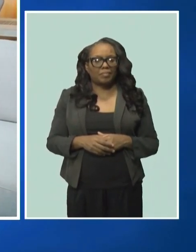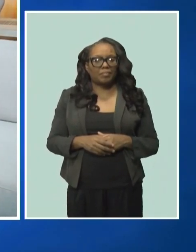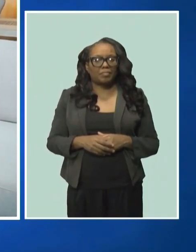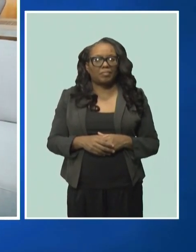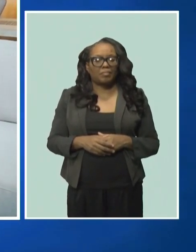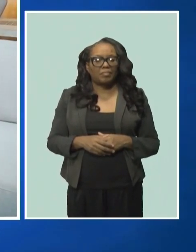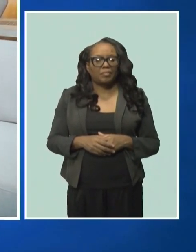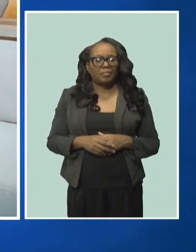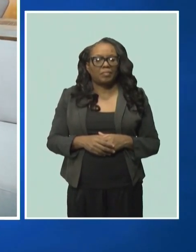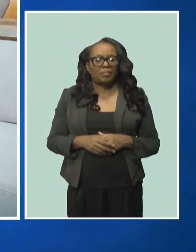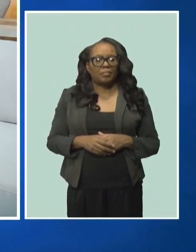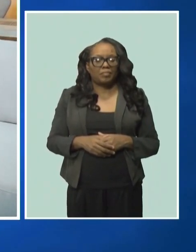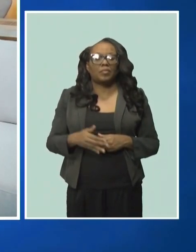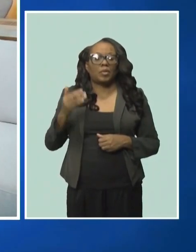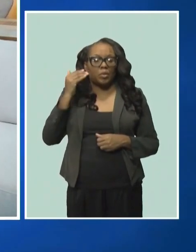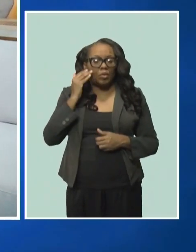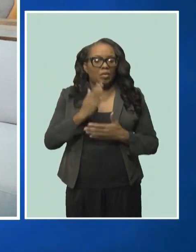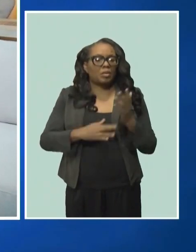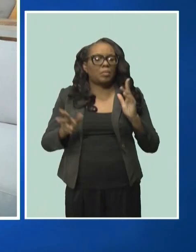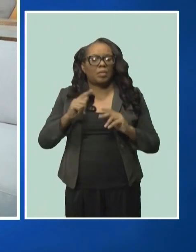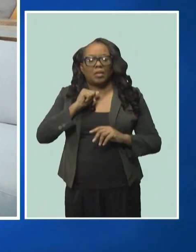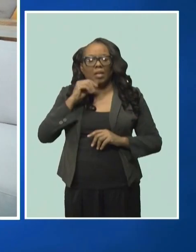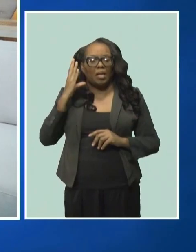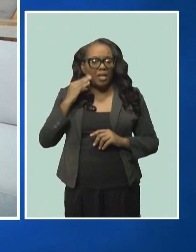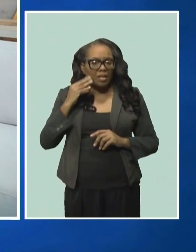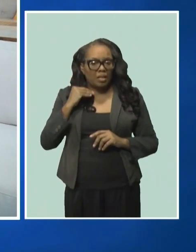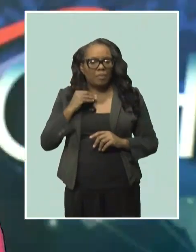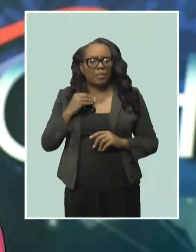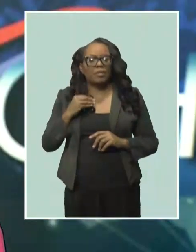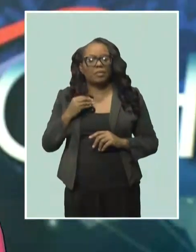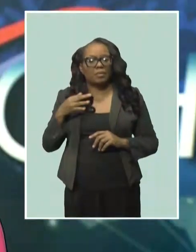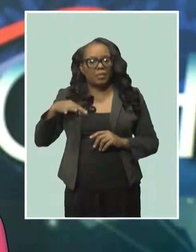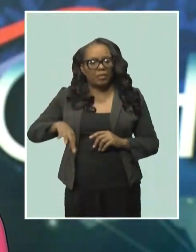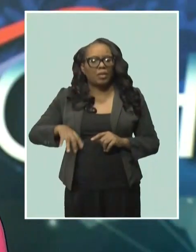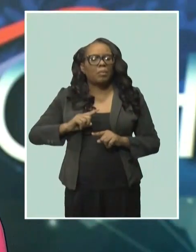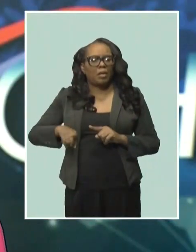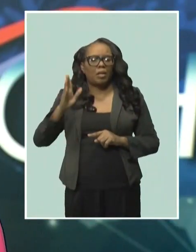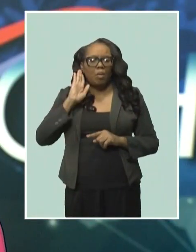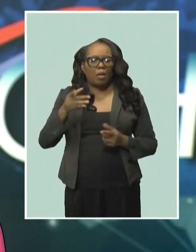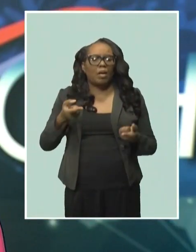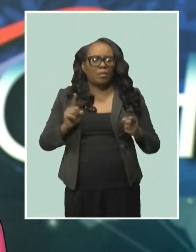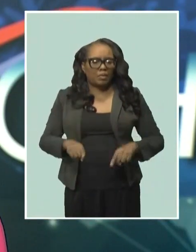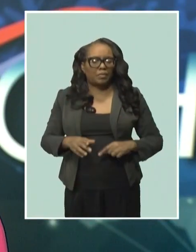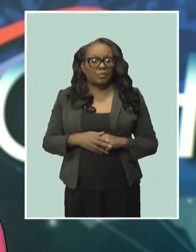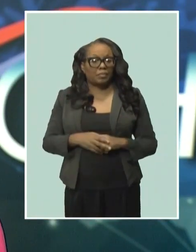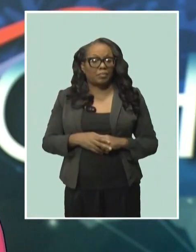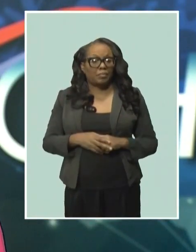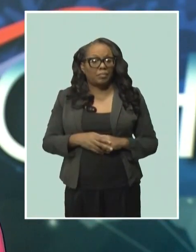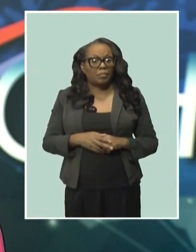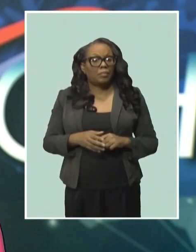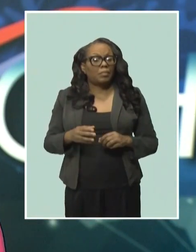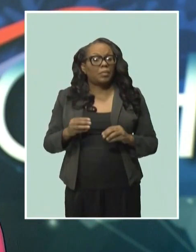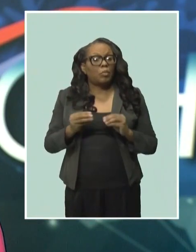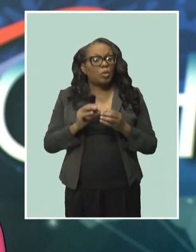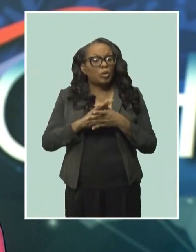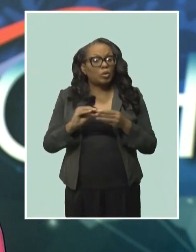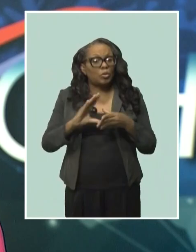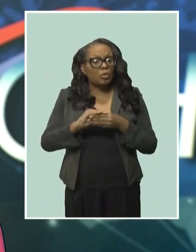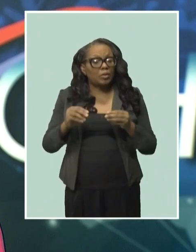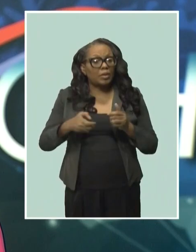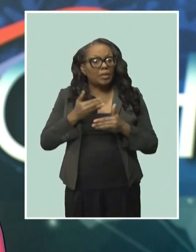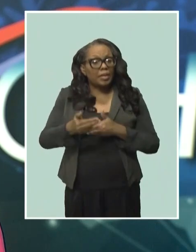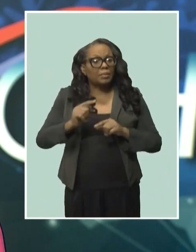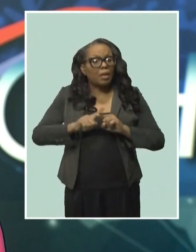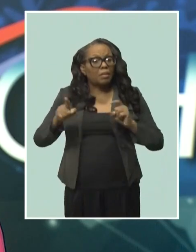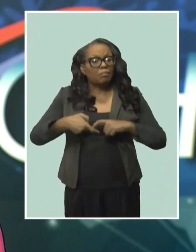you're not feeling it yet. But trust me, it will come. We'll take a break here, but when we come back, we'll tell you about a new